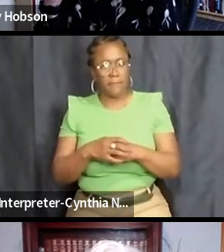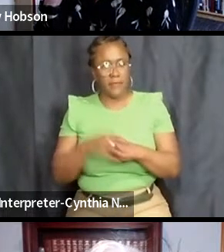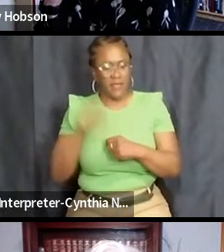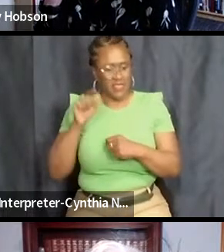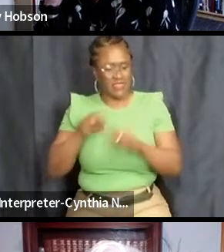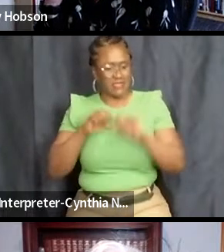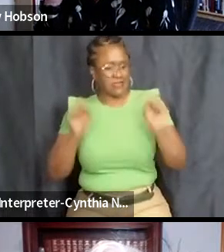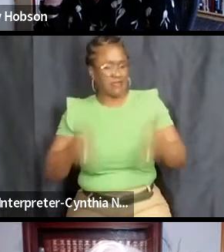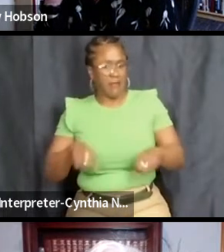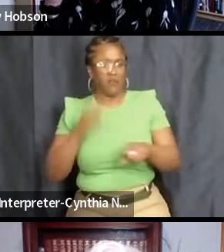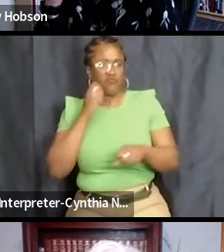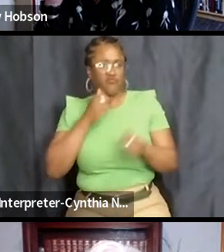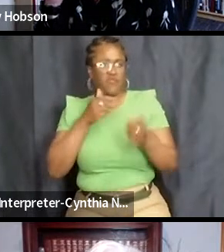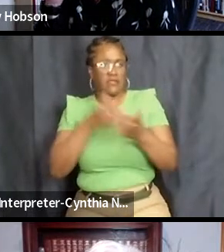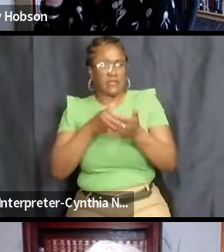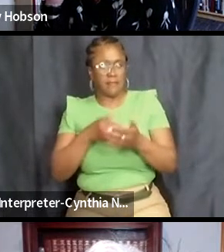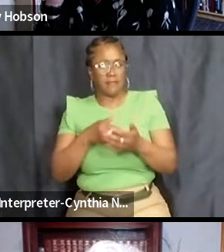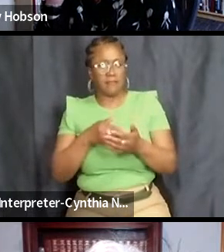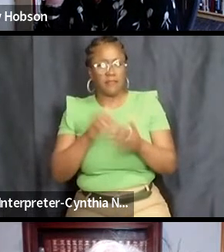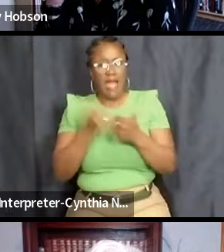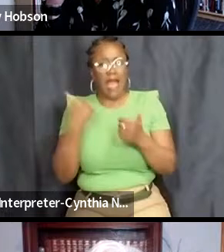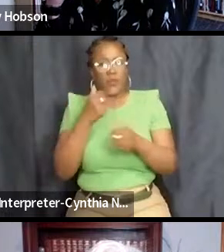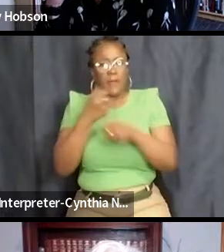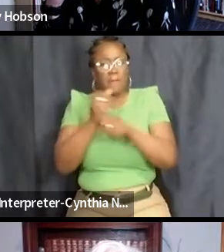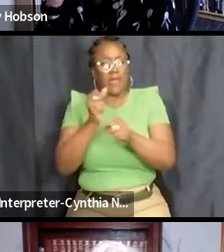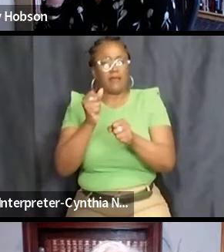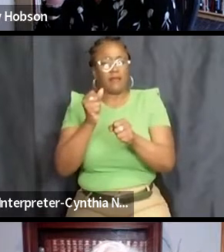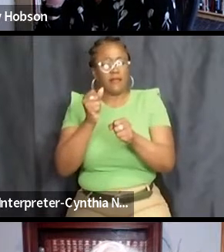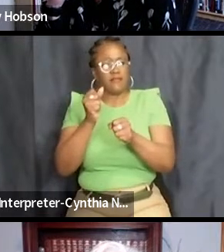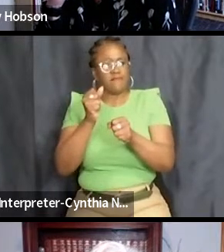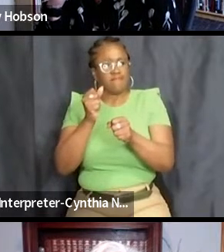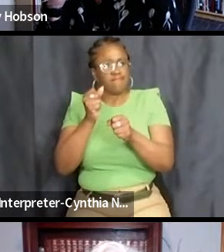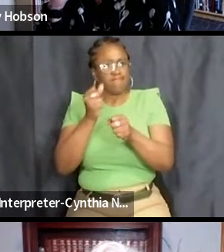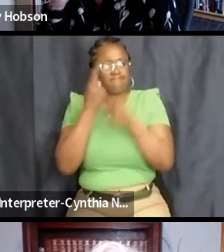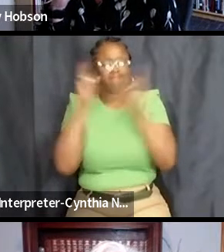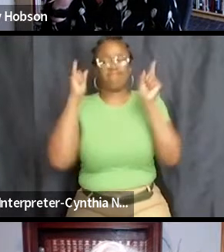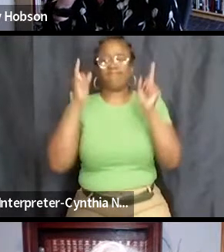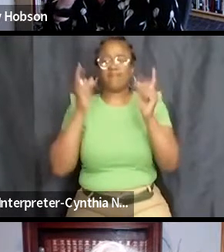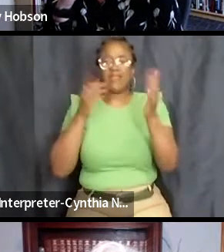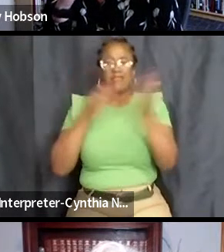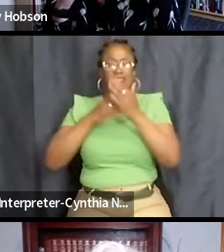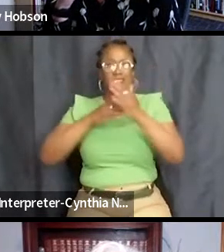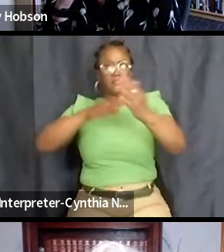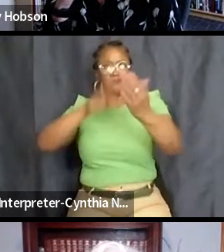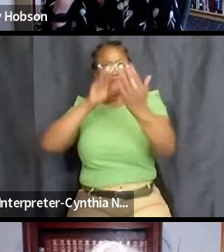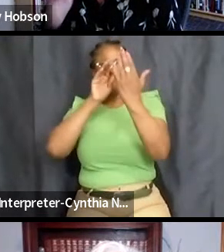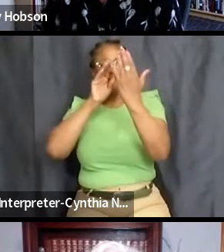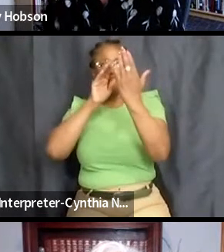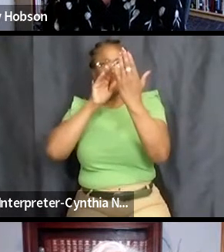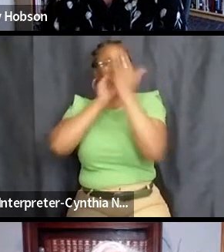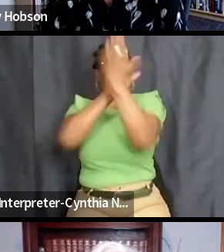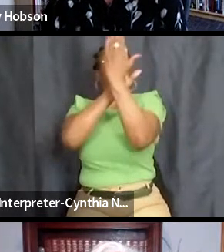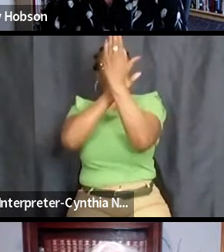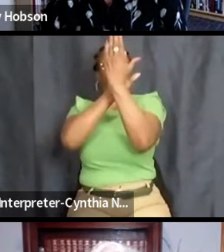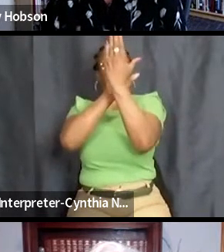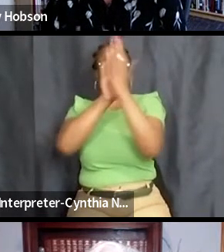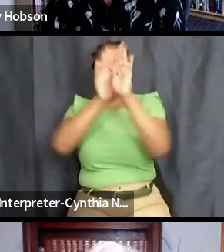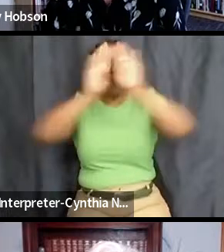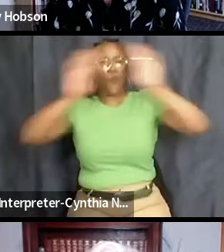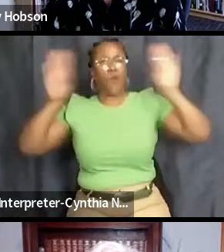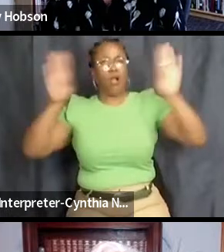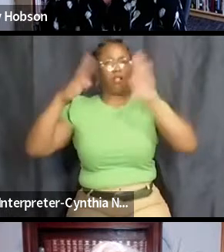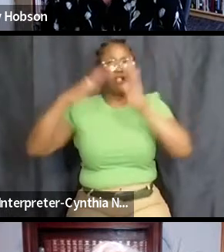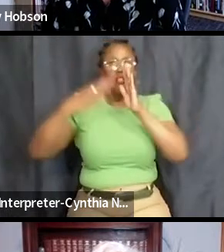systemic racism? How do we make headway against such a large wall of opposition to the truth?